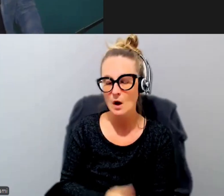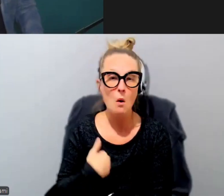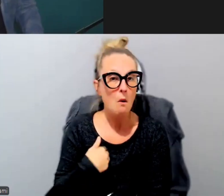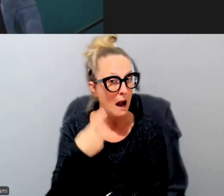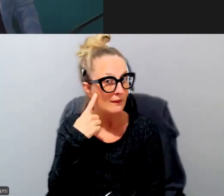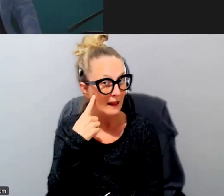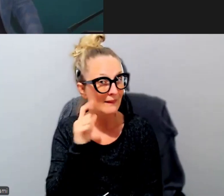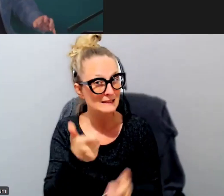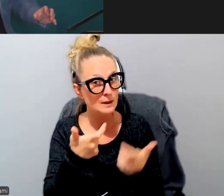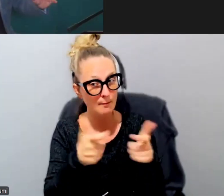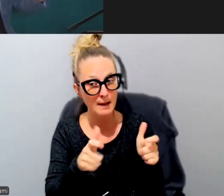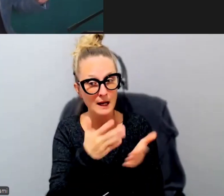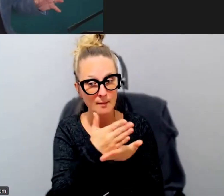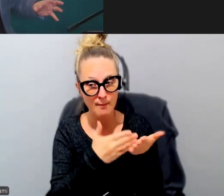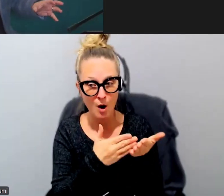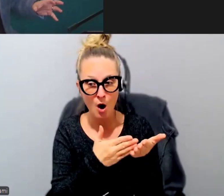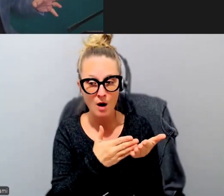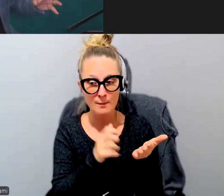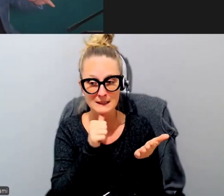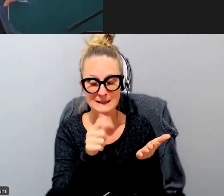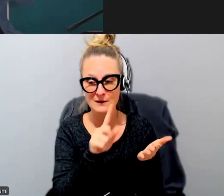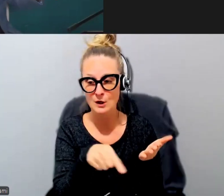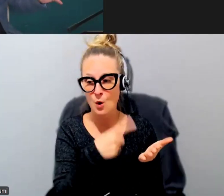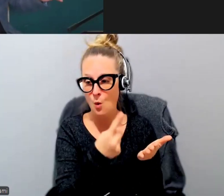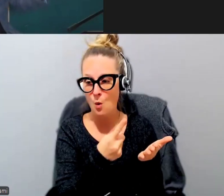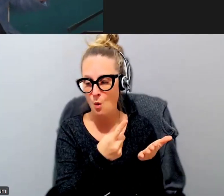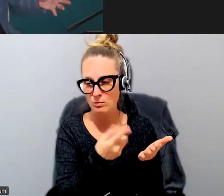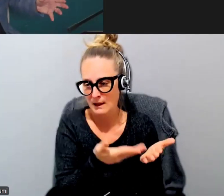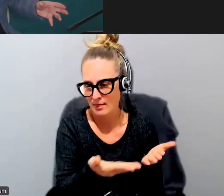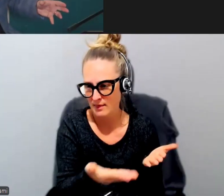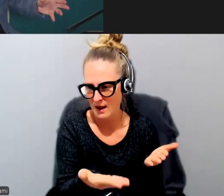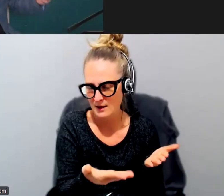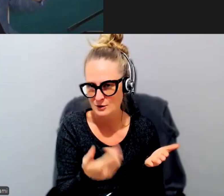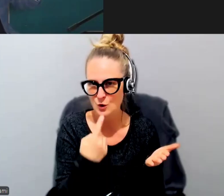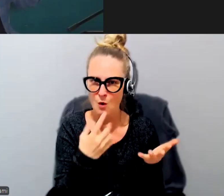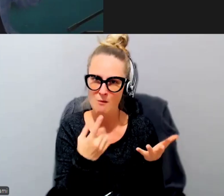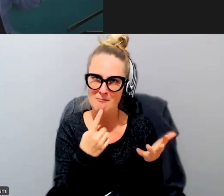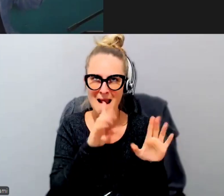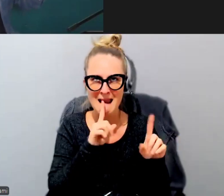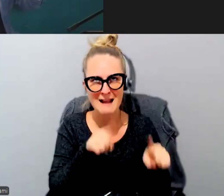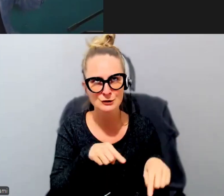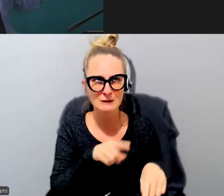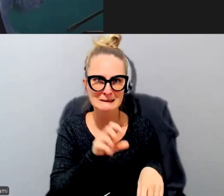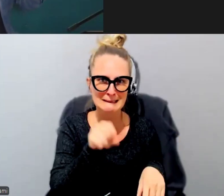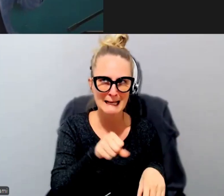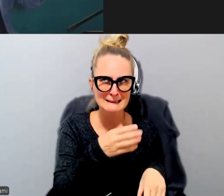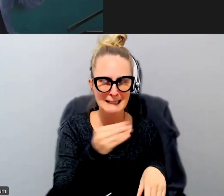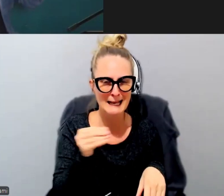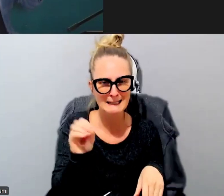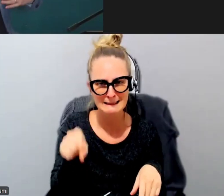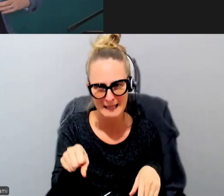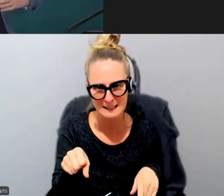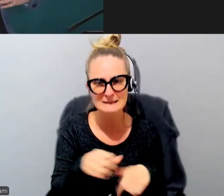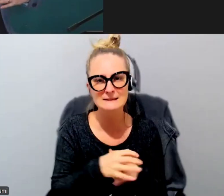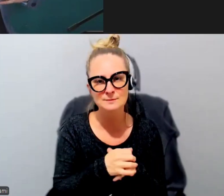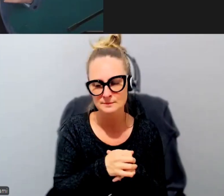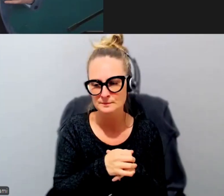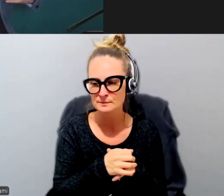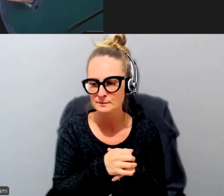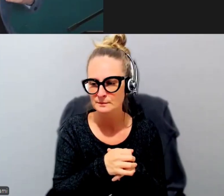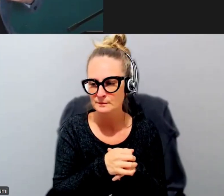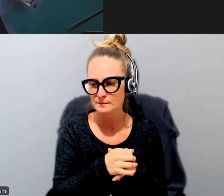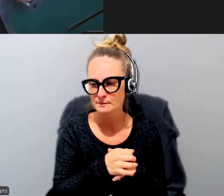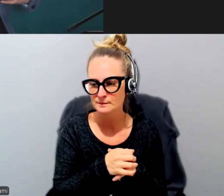it, but I don't think it's the only piece. So I want to answer yes and yes. What I found